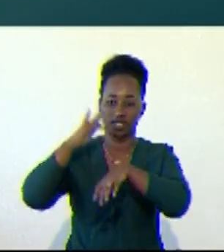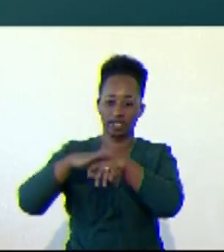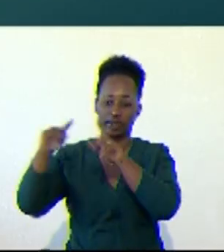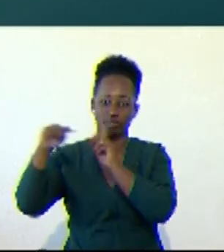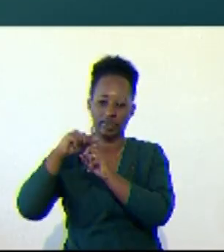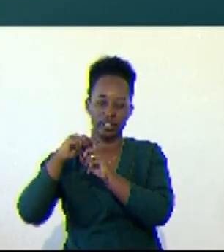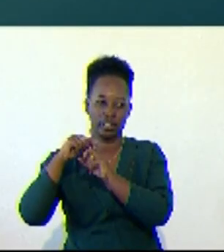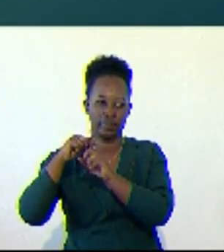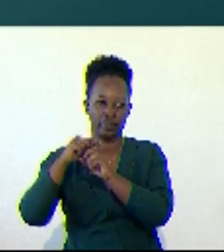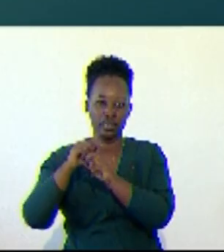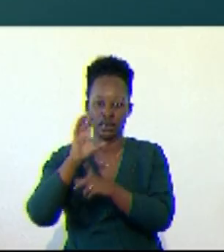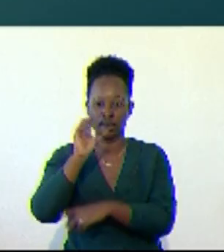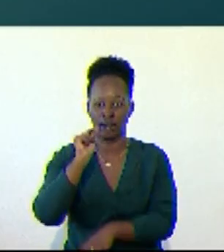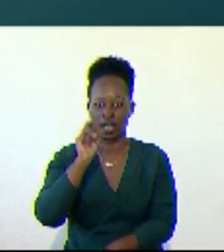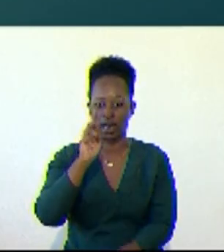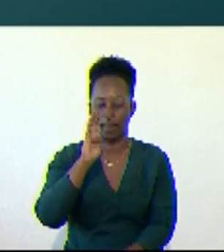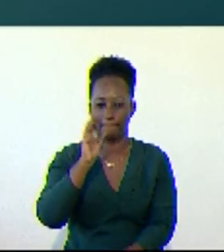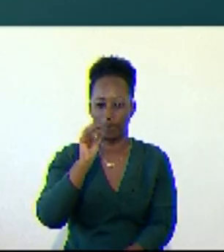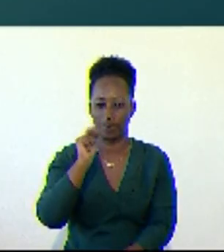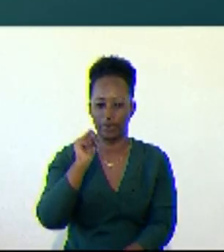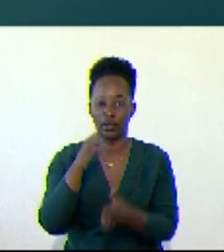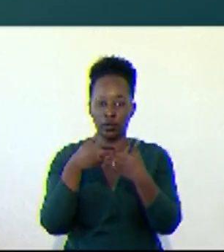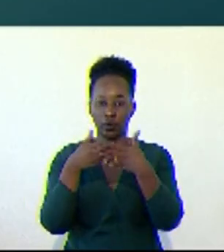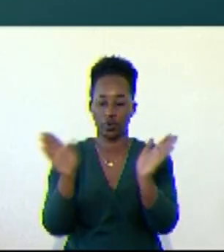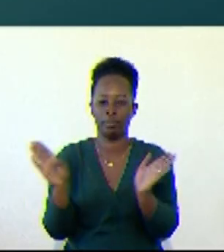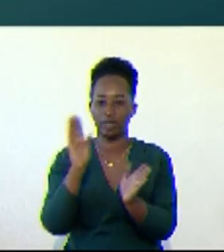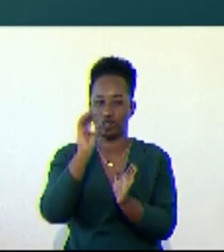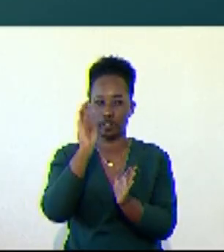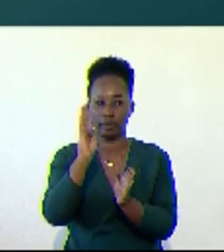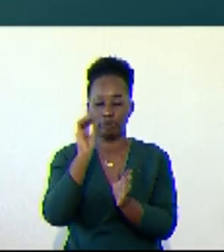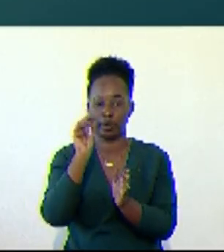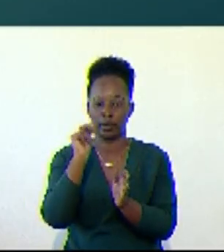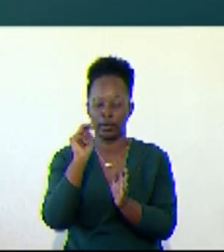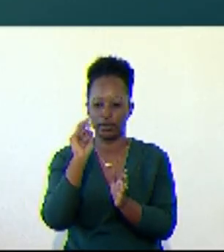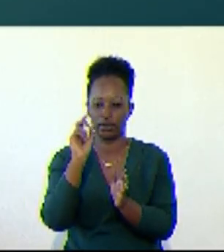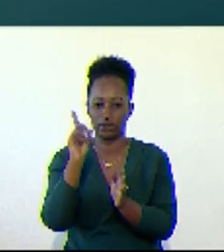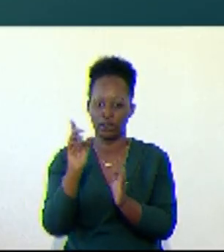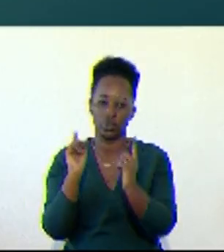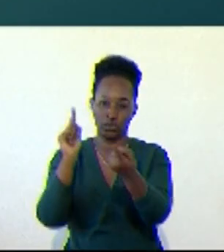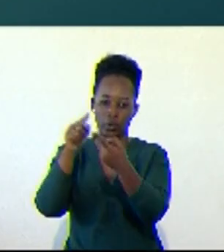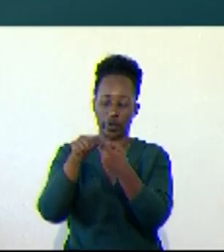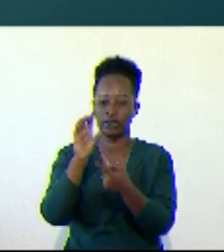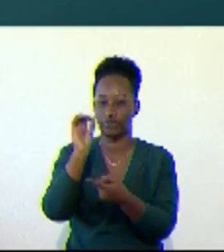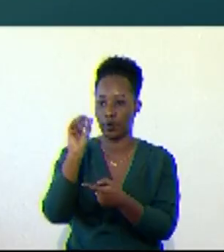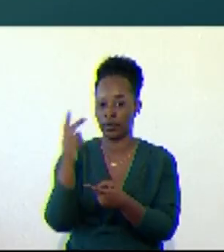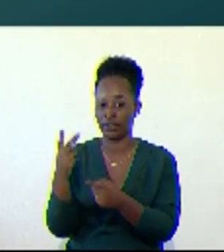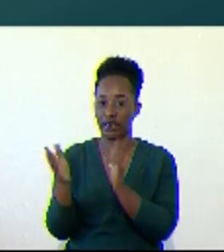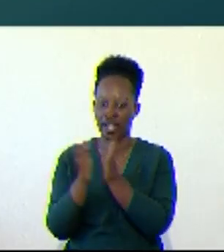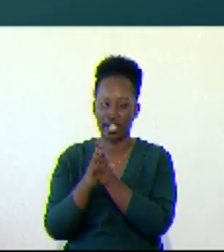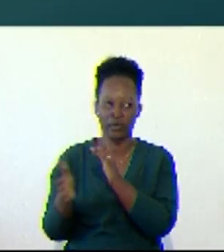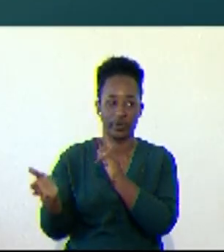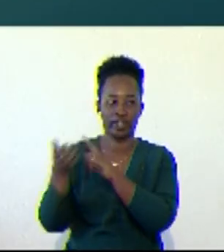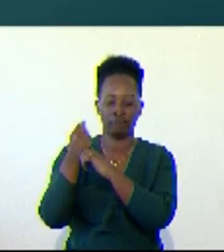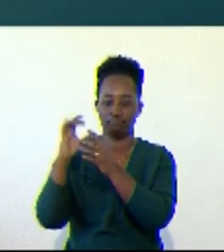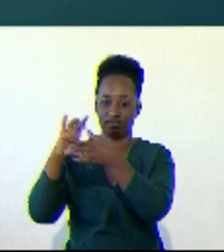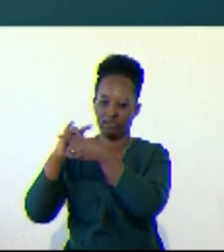positive carbon to open the bond towards the oxygen, and we get a negative